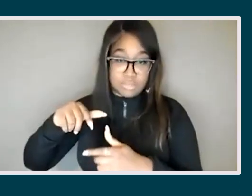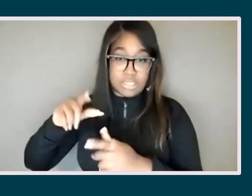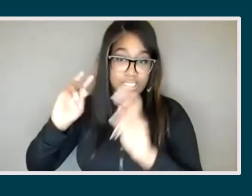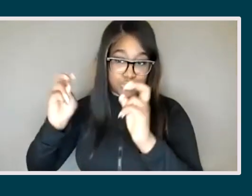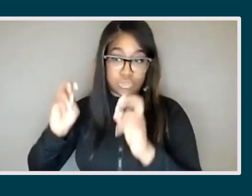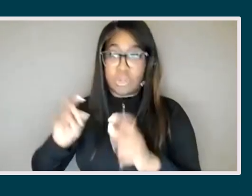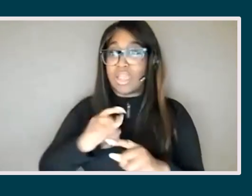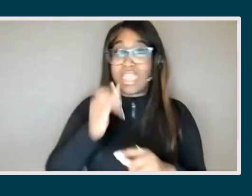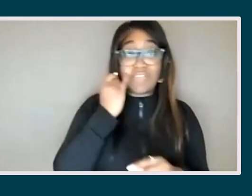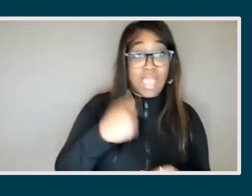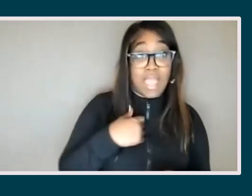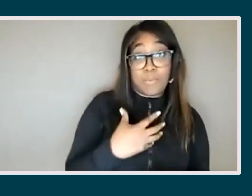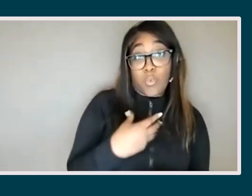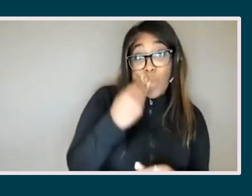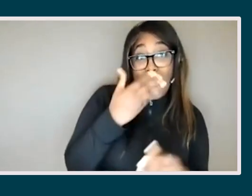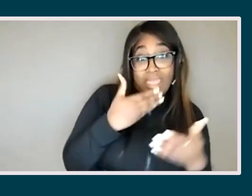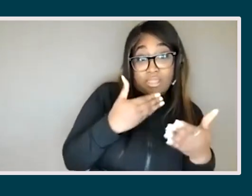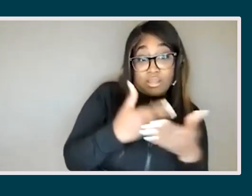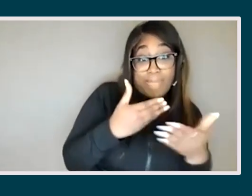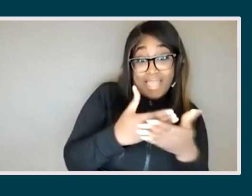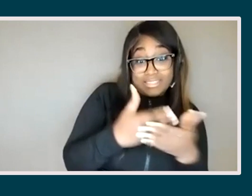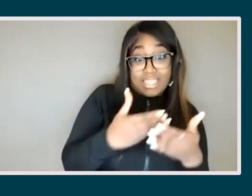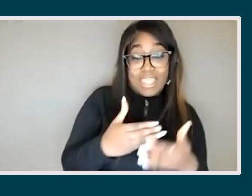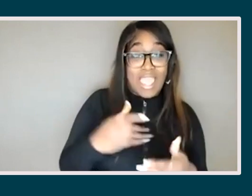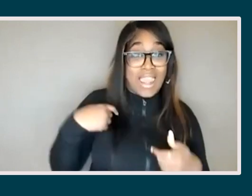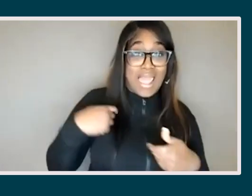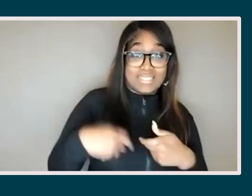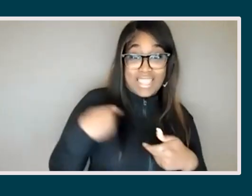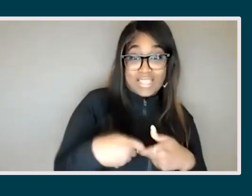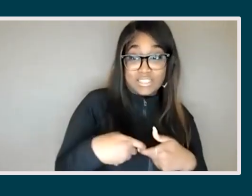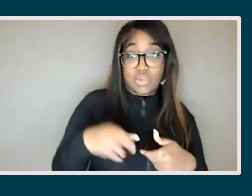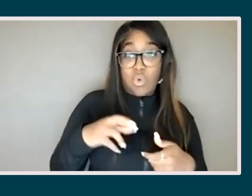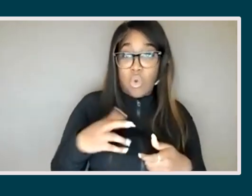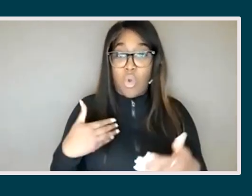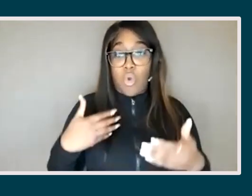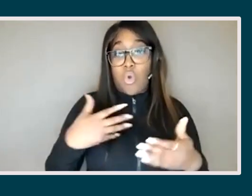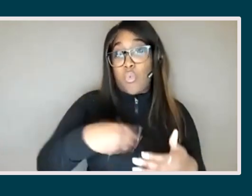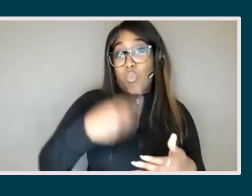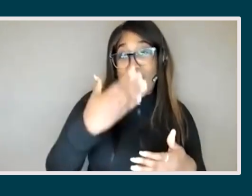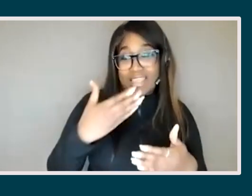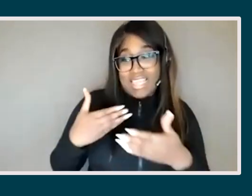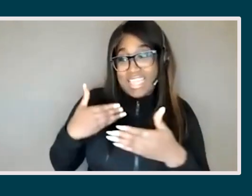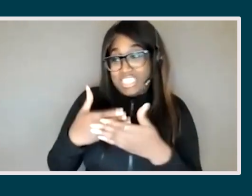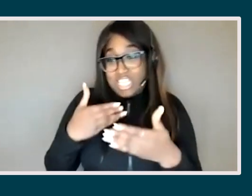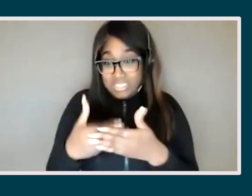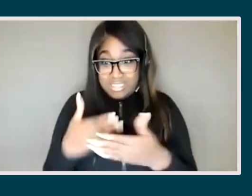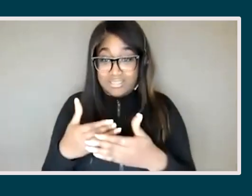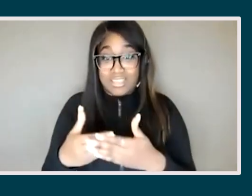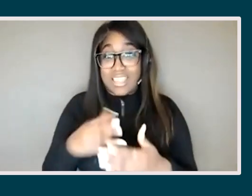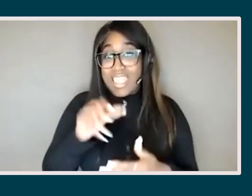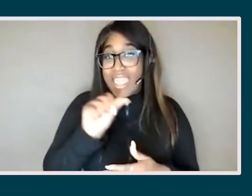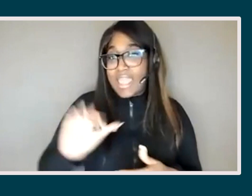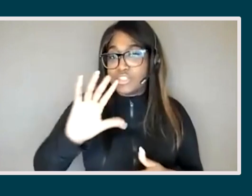white passing Latinx, or I can be white adjacent Asian, who's bringing this thing